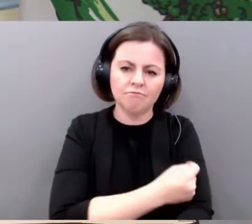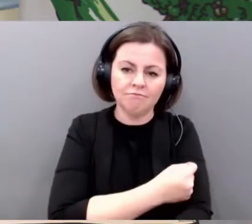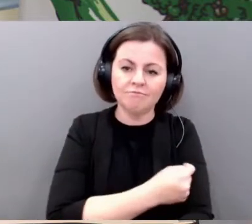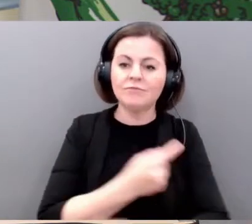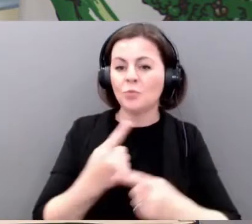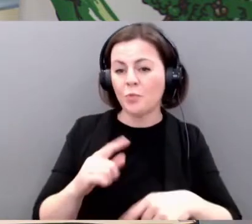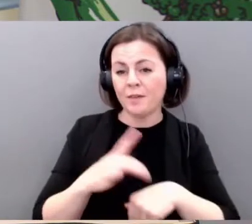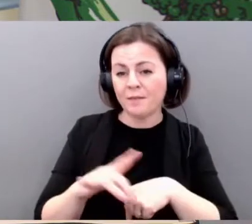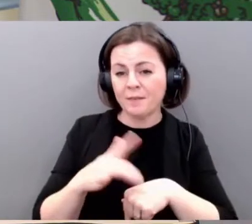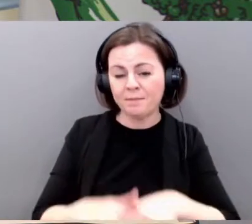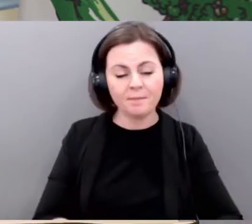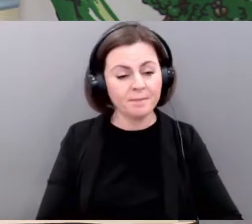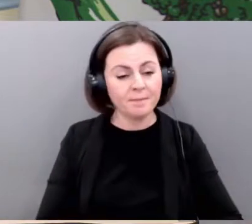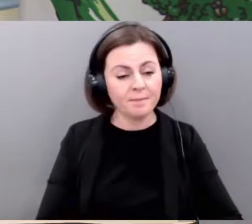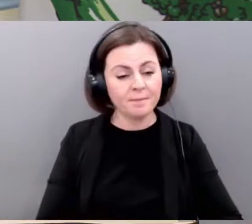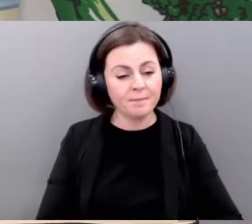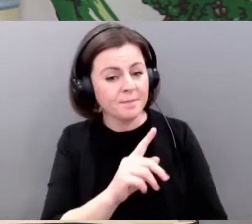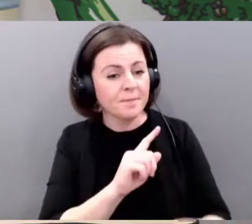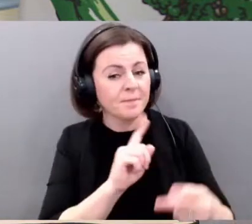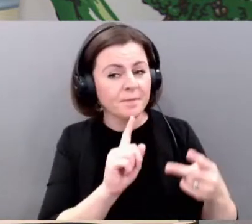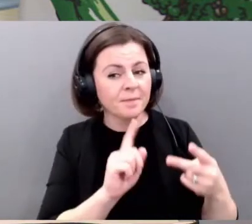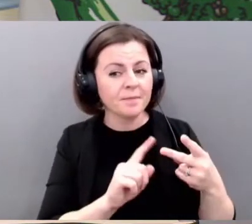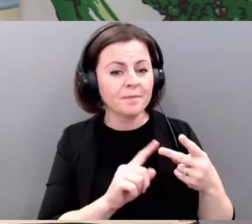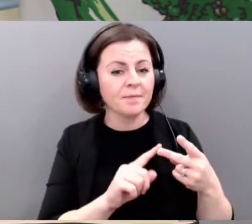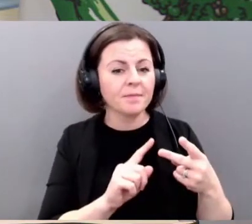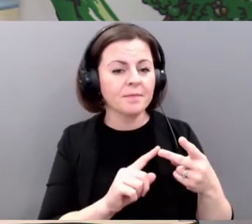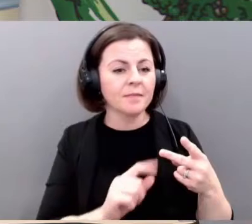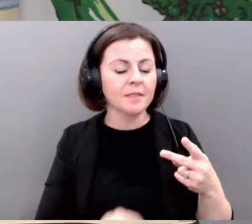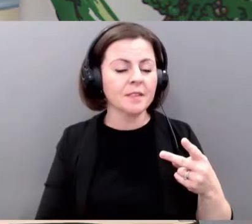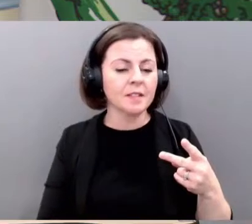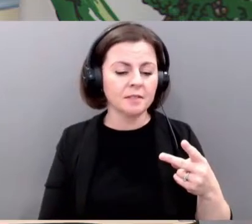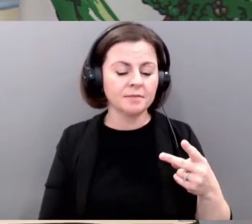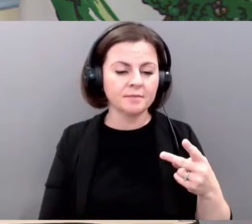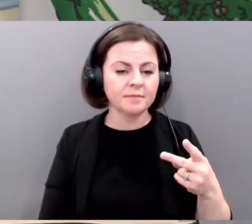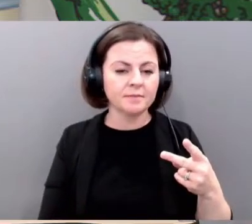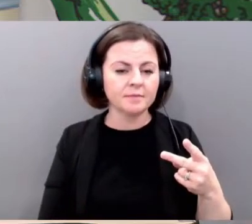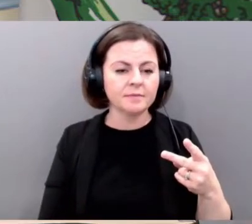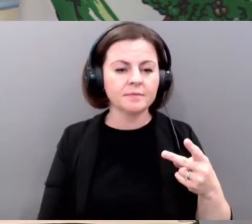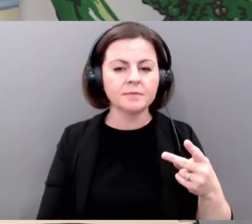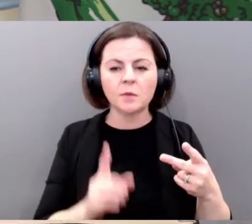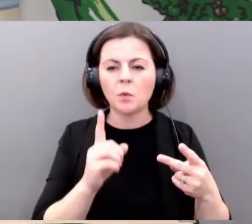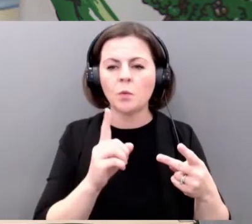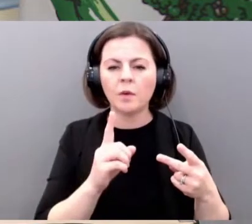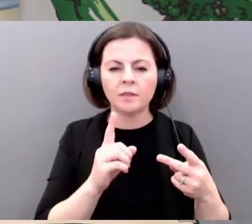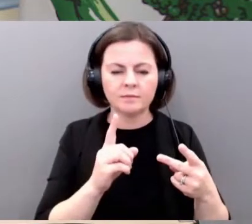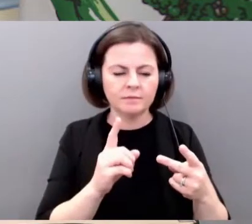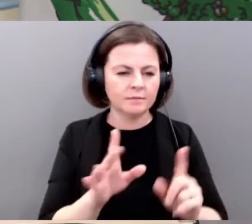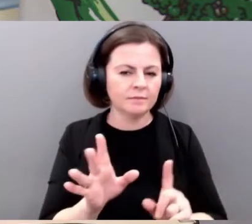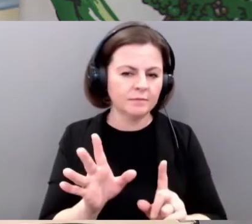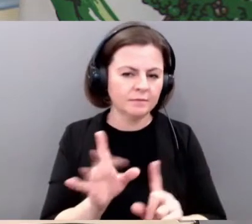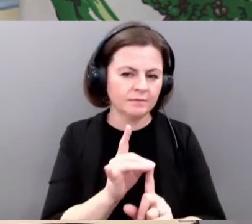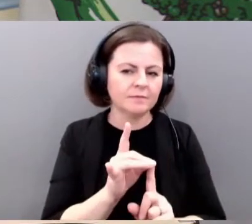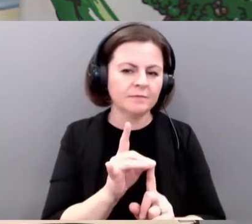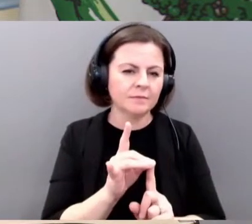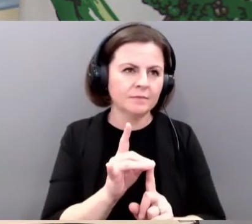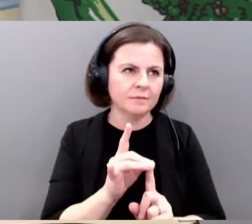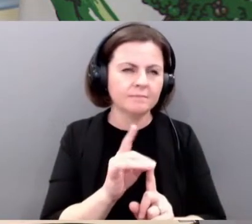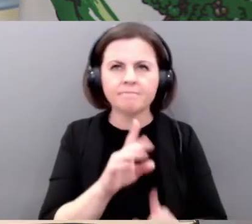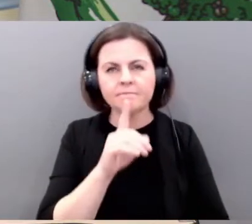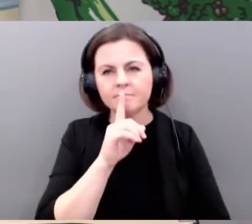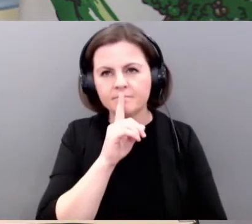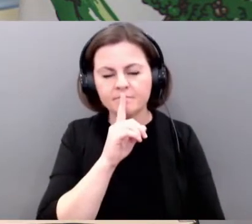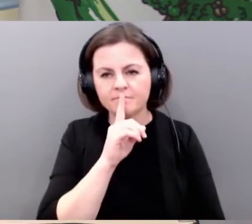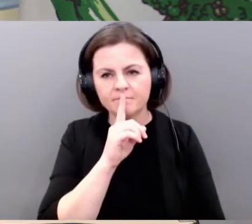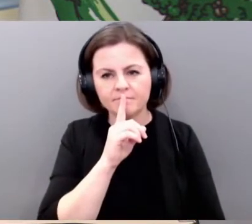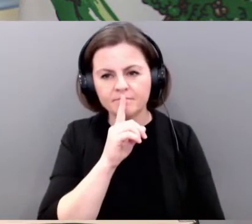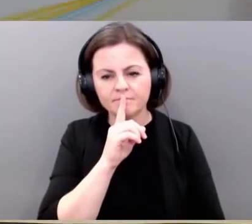Okay. And the second question I have is just about a case that that came up. Well, sorry, not a case, but